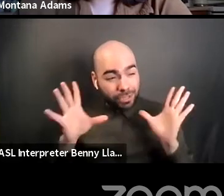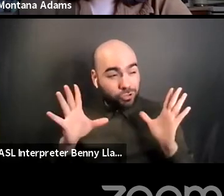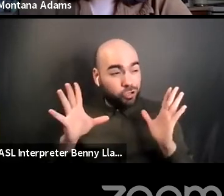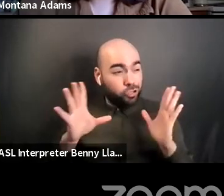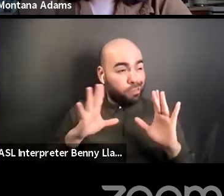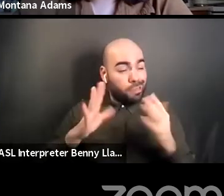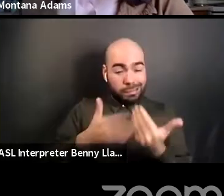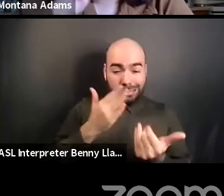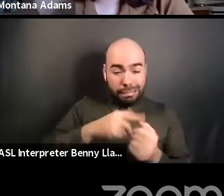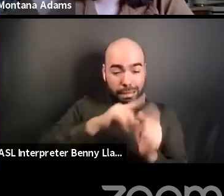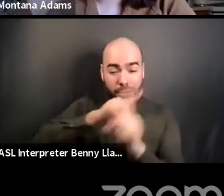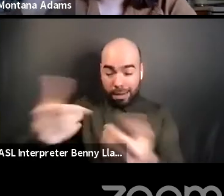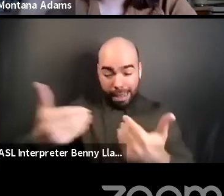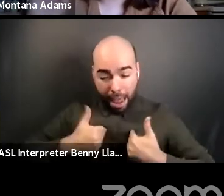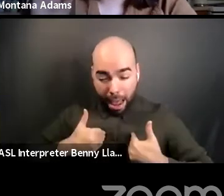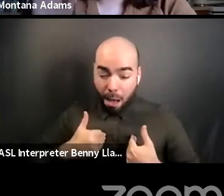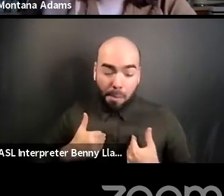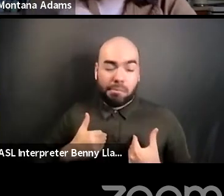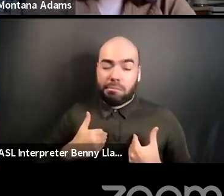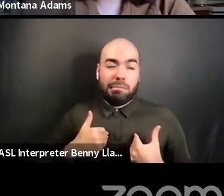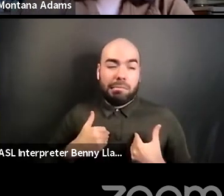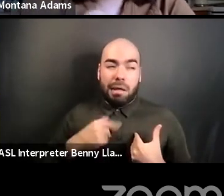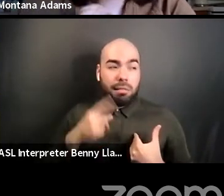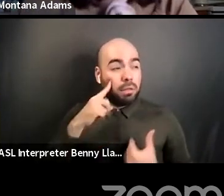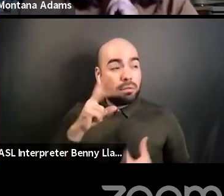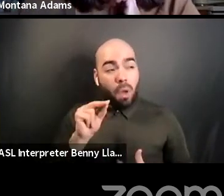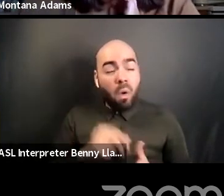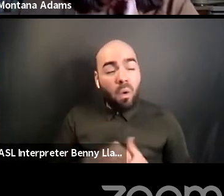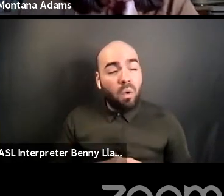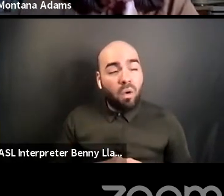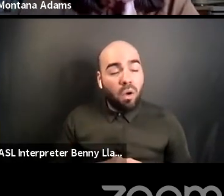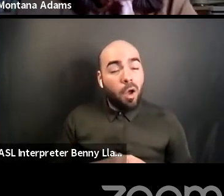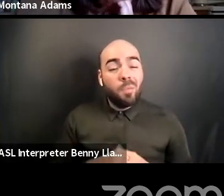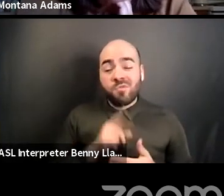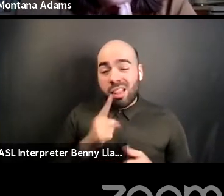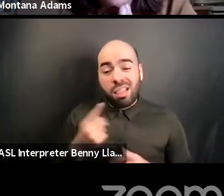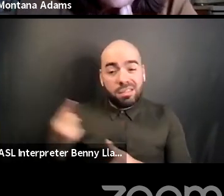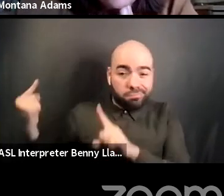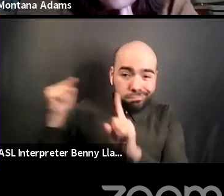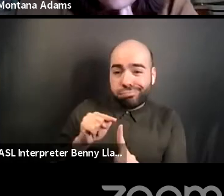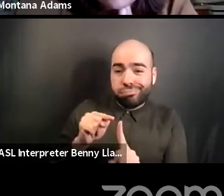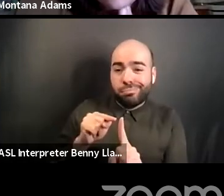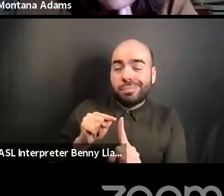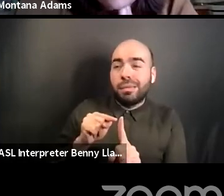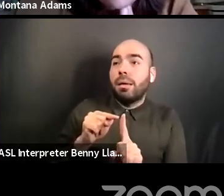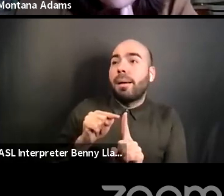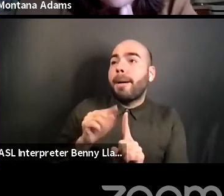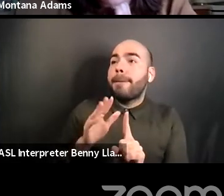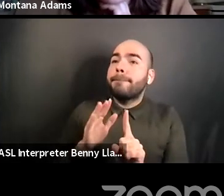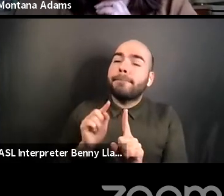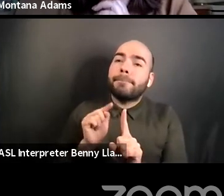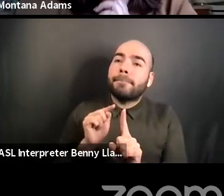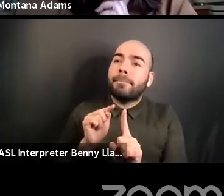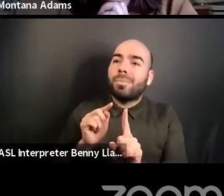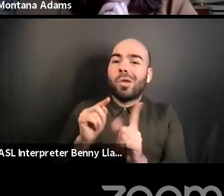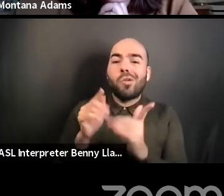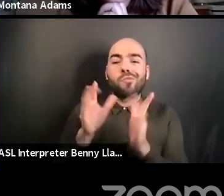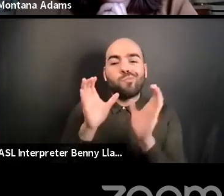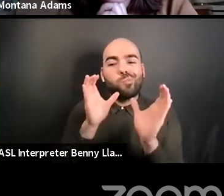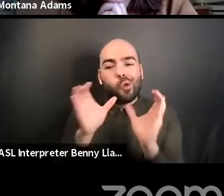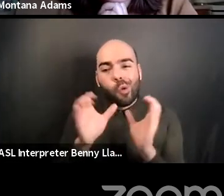there is a good way to answer this question, but I will say that it comes back to, the communication